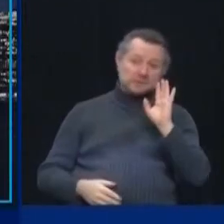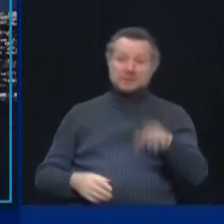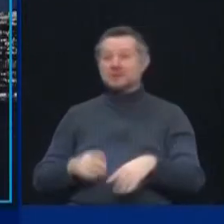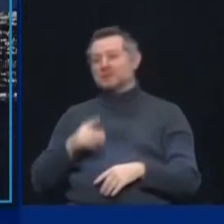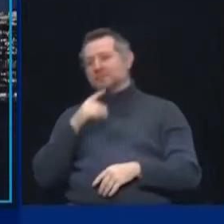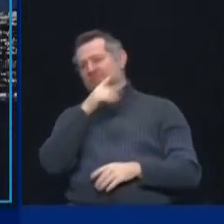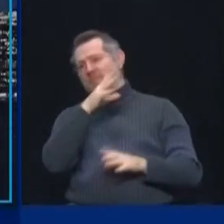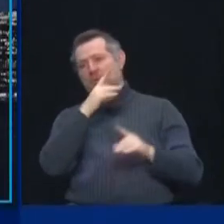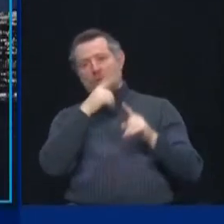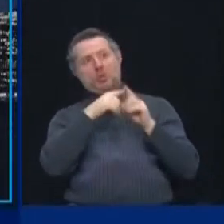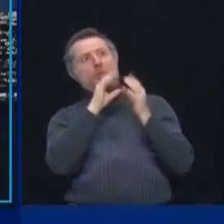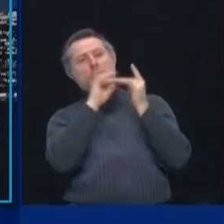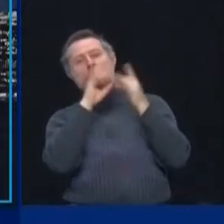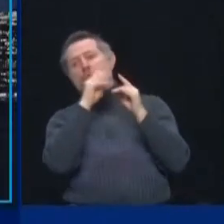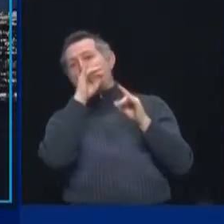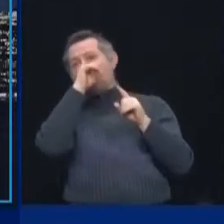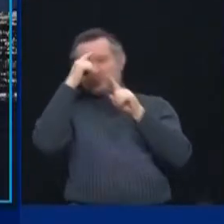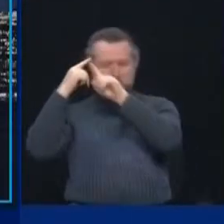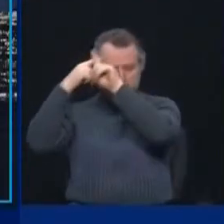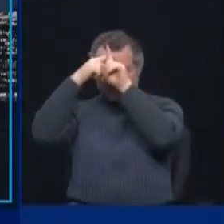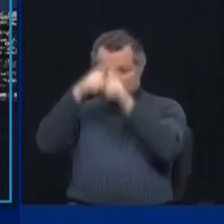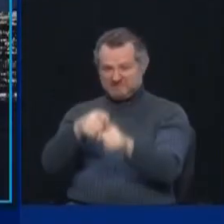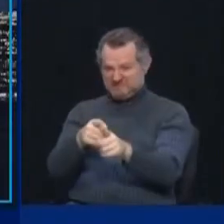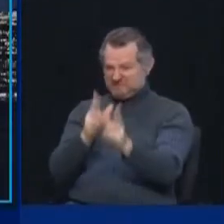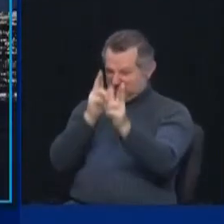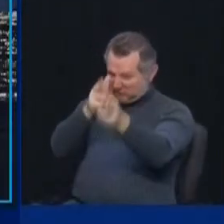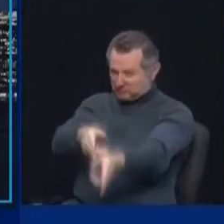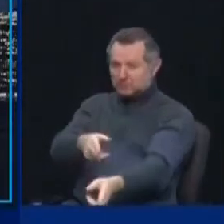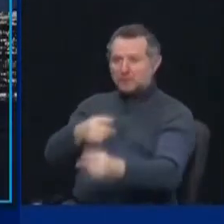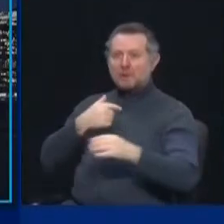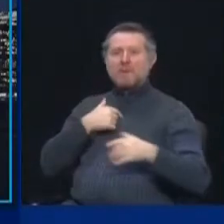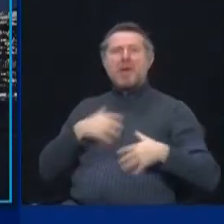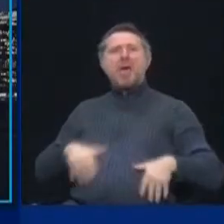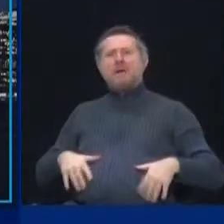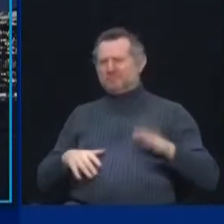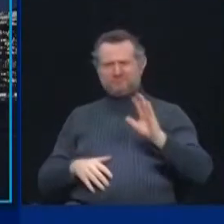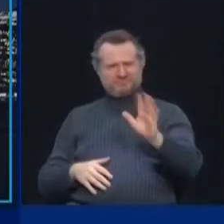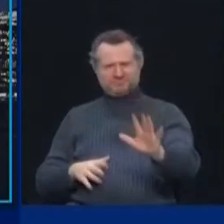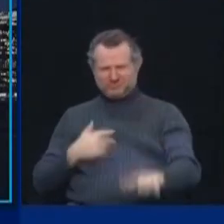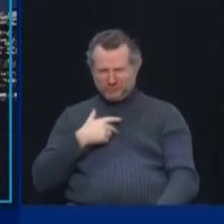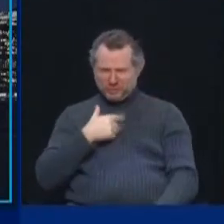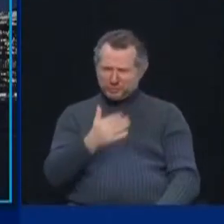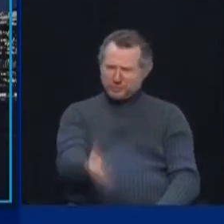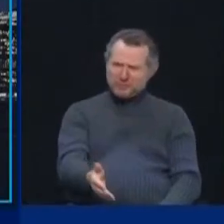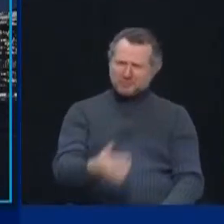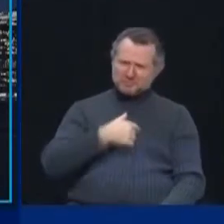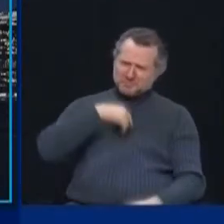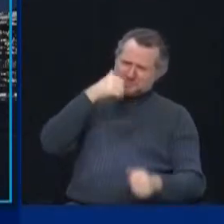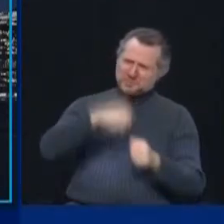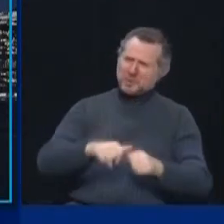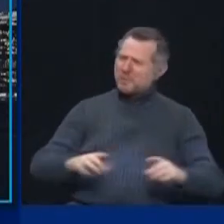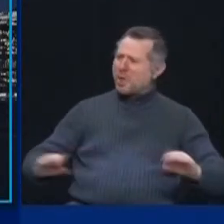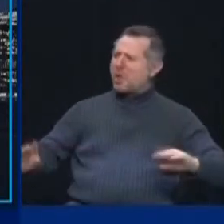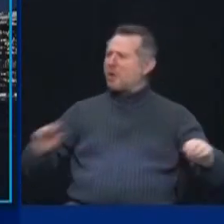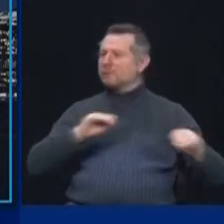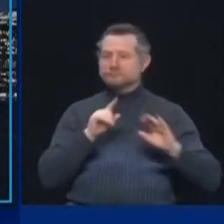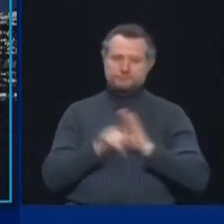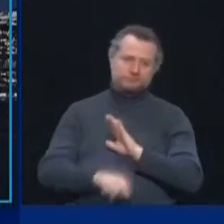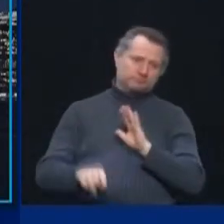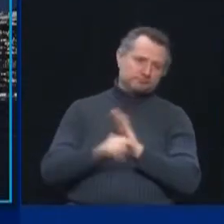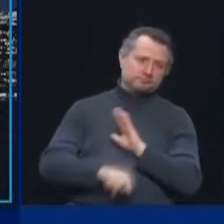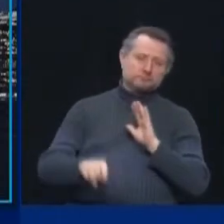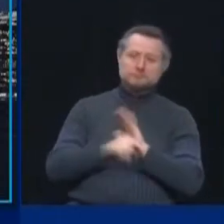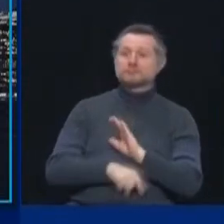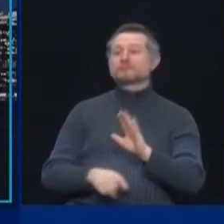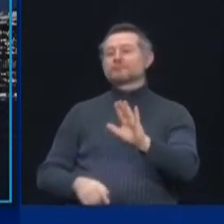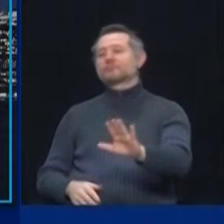No one's going to want to live in New York. I was there. All the naysayers. Forget it. We